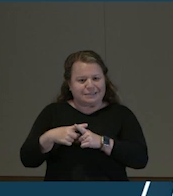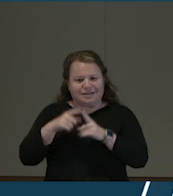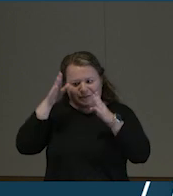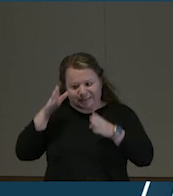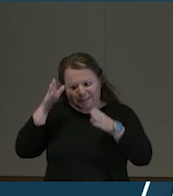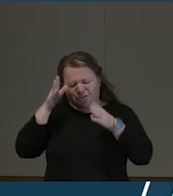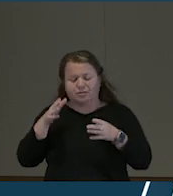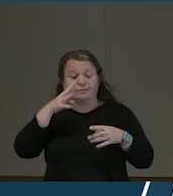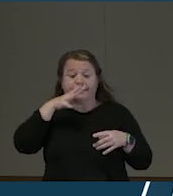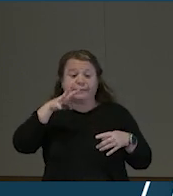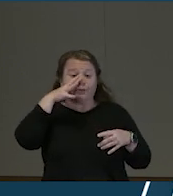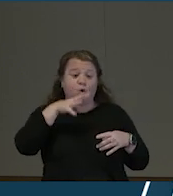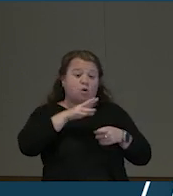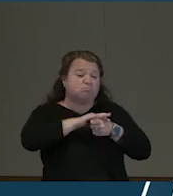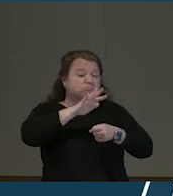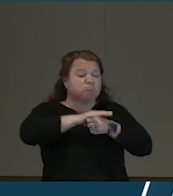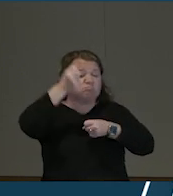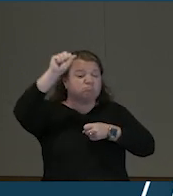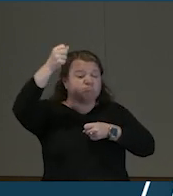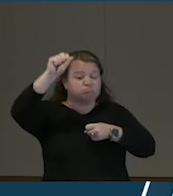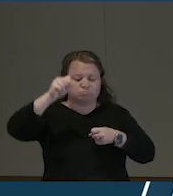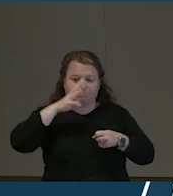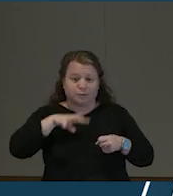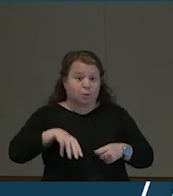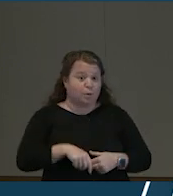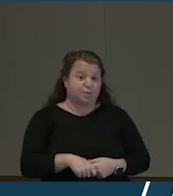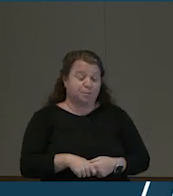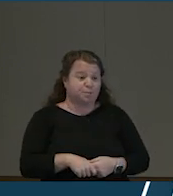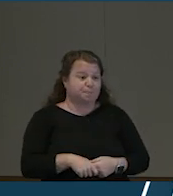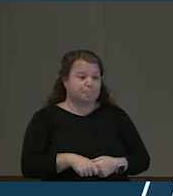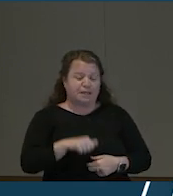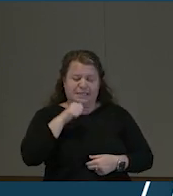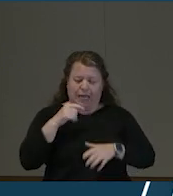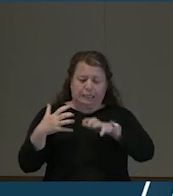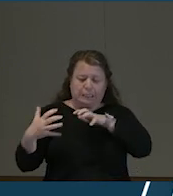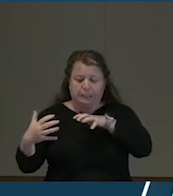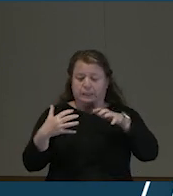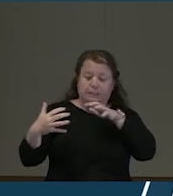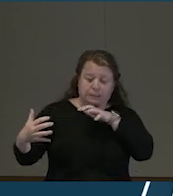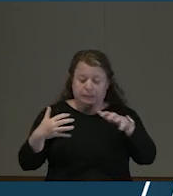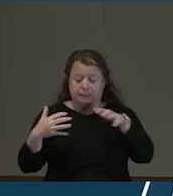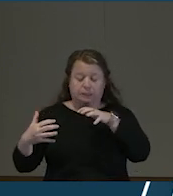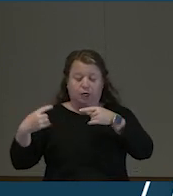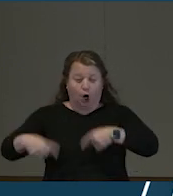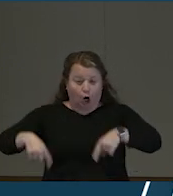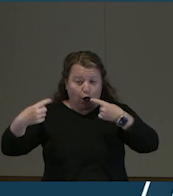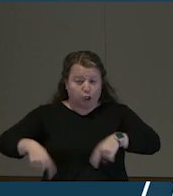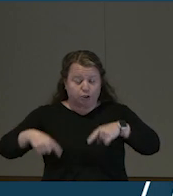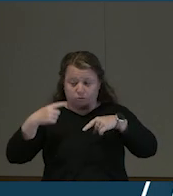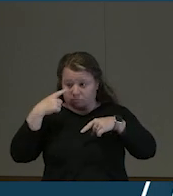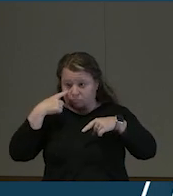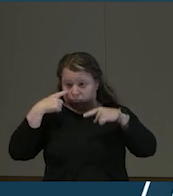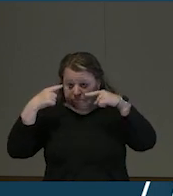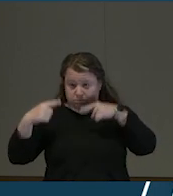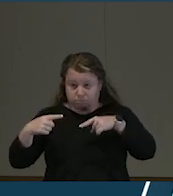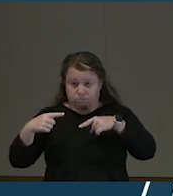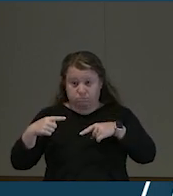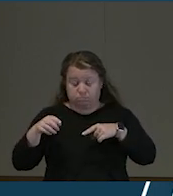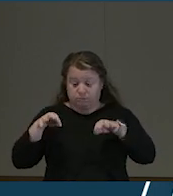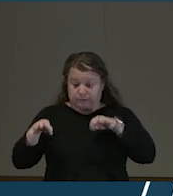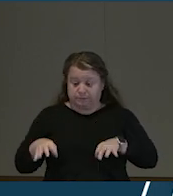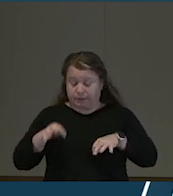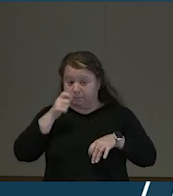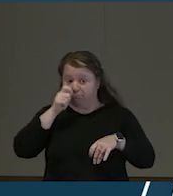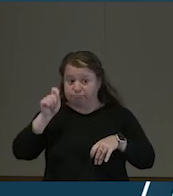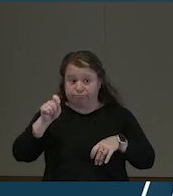tantrums. We're not getting into a power struggle with them. We're not arguing with them. Make that eye contact, be firm, explain the rules